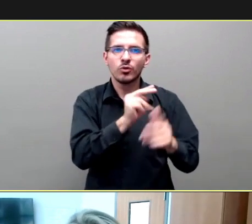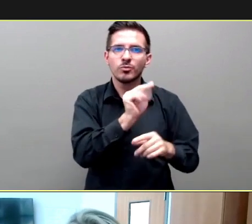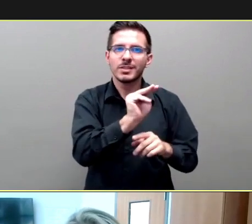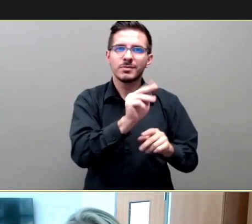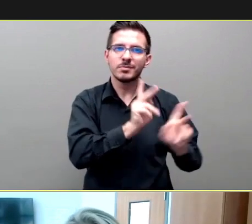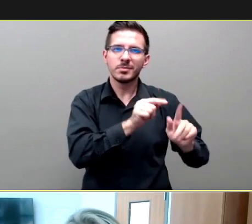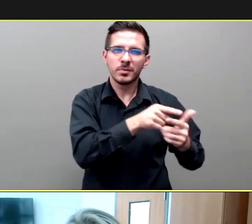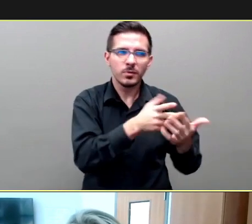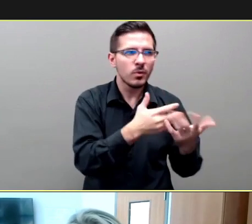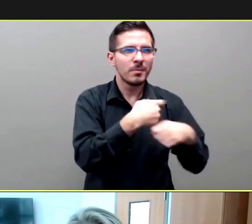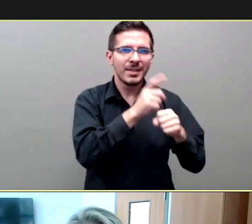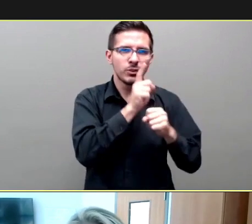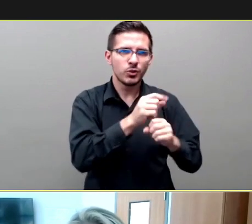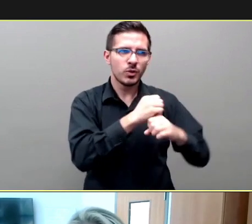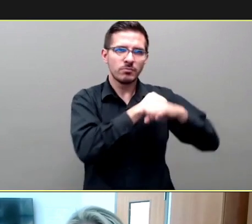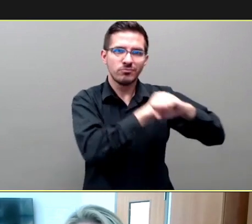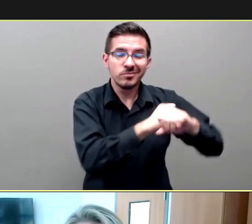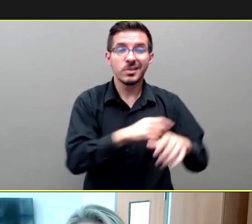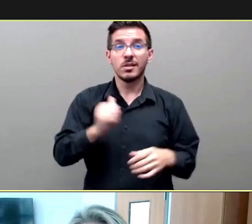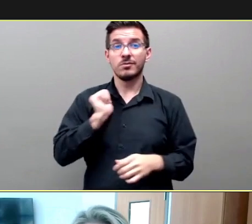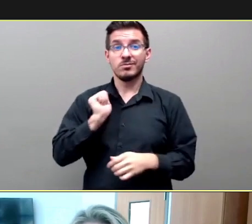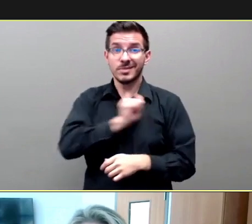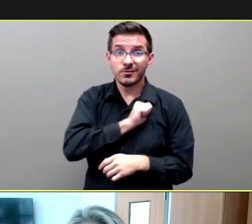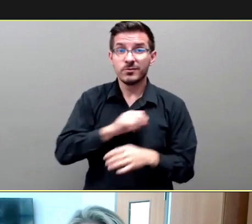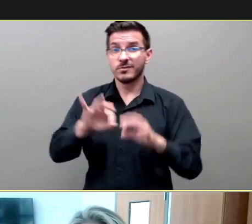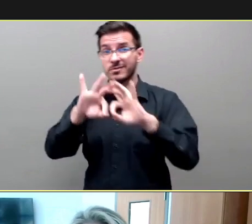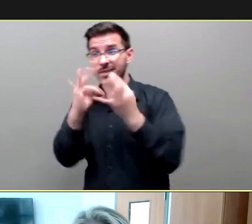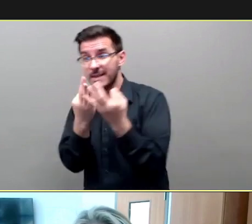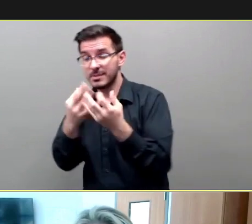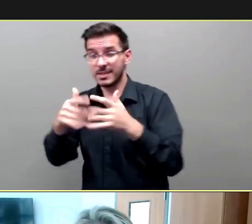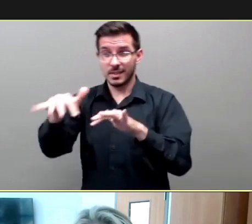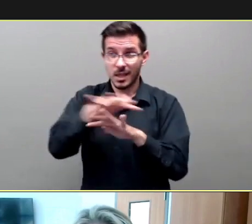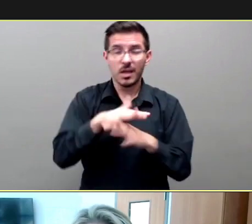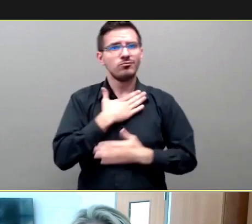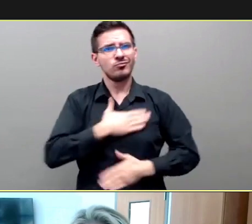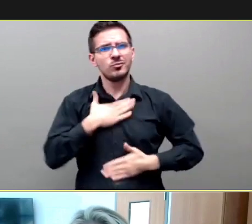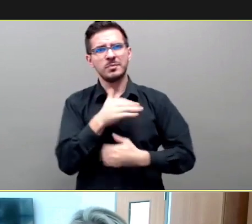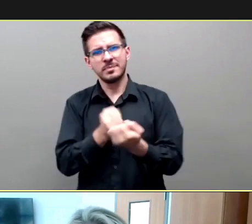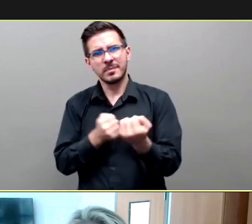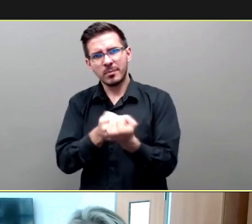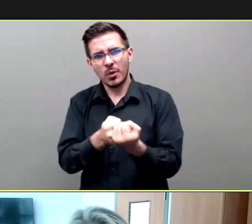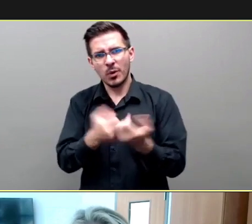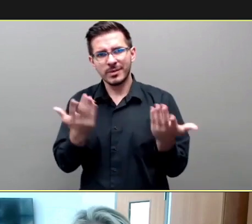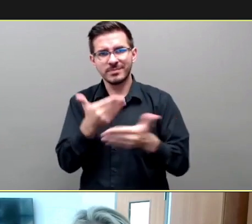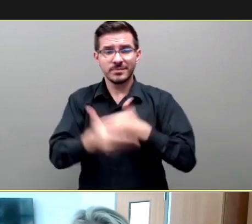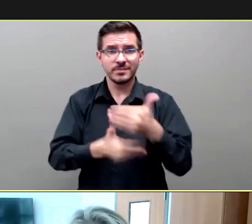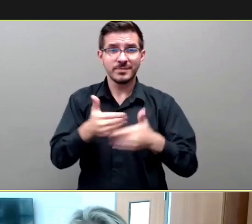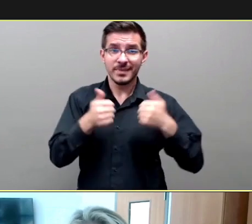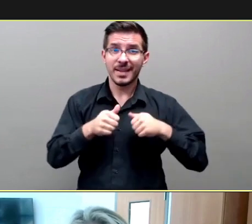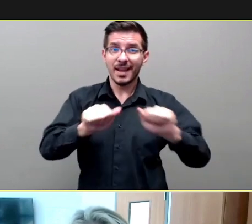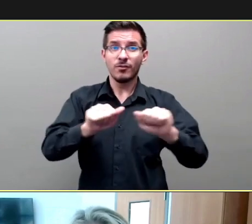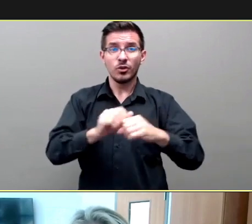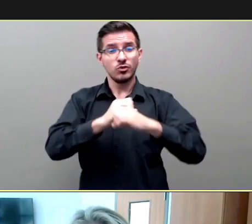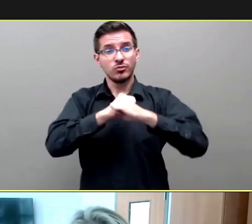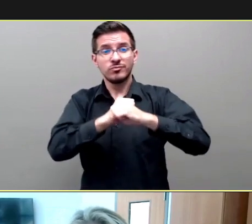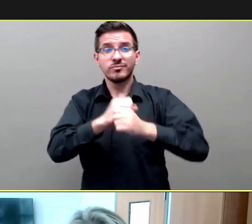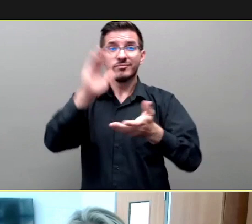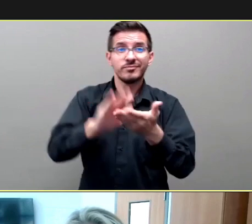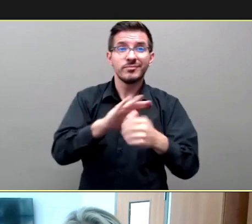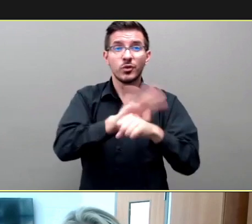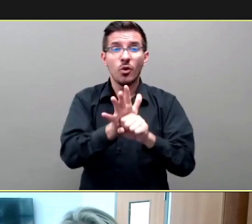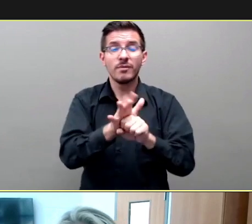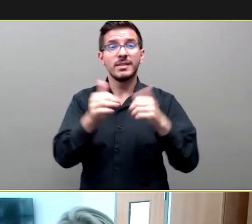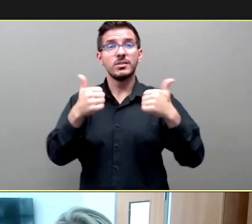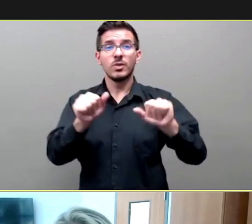families, and appreciate your support in this. COVID effort and getting the word out about the